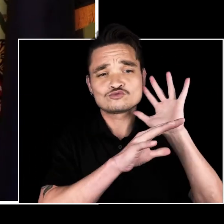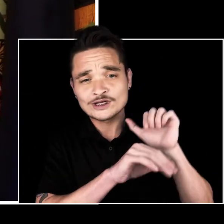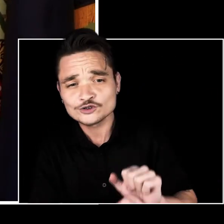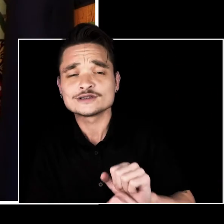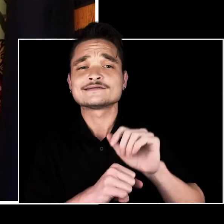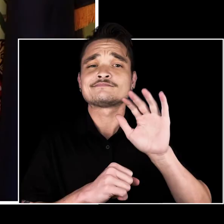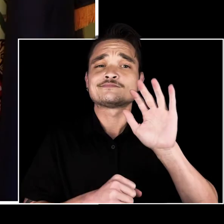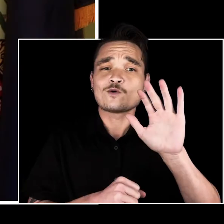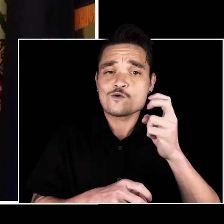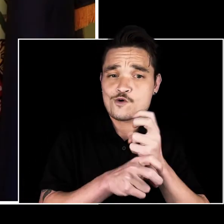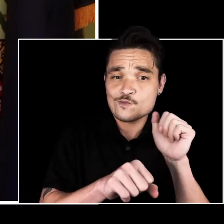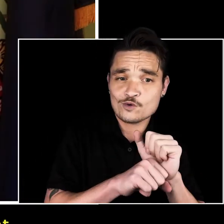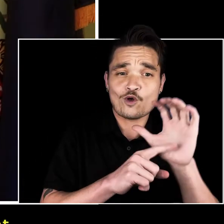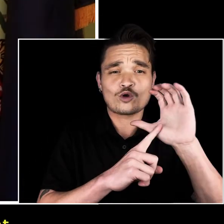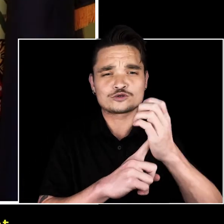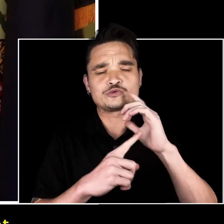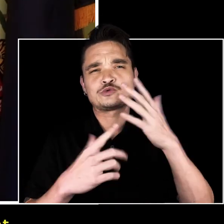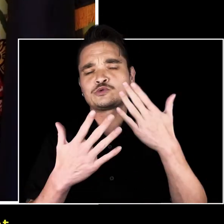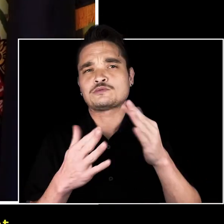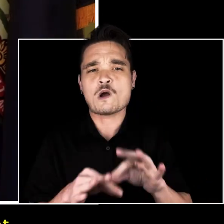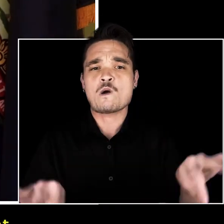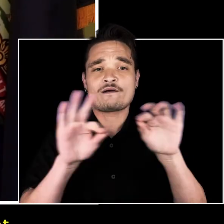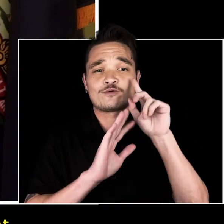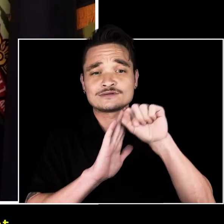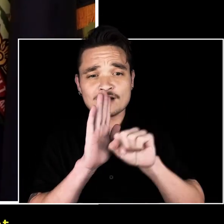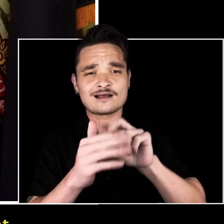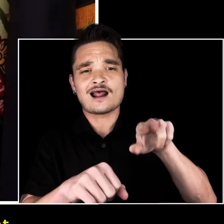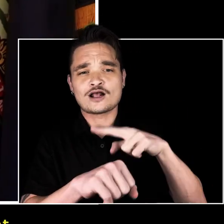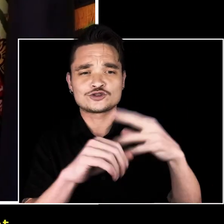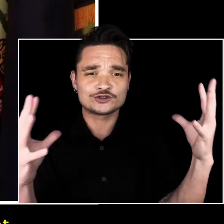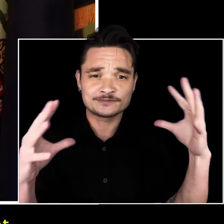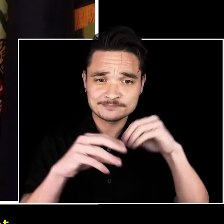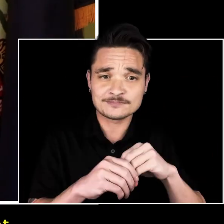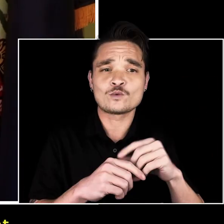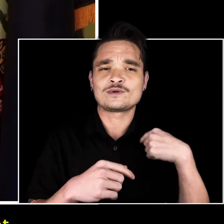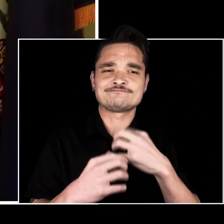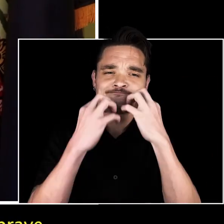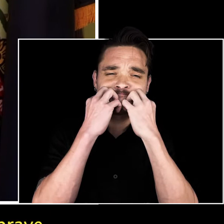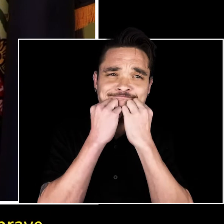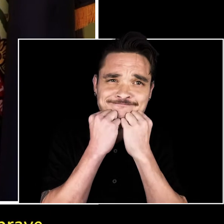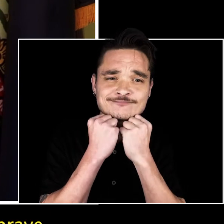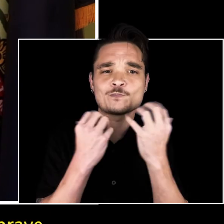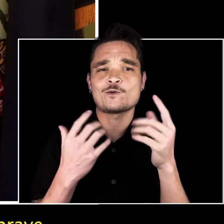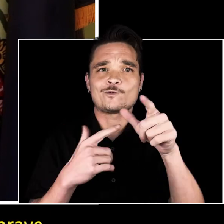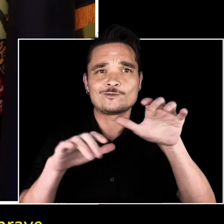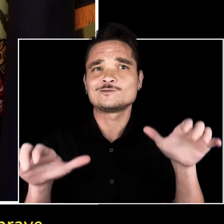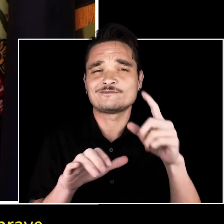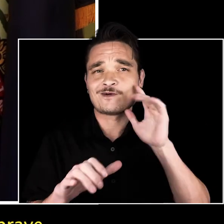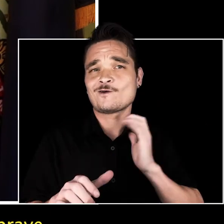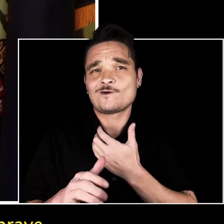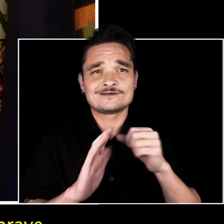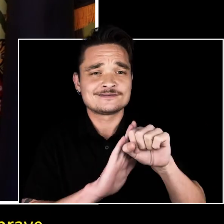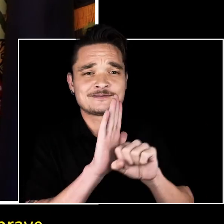your traditions, your hard work, and your culture are so important to our state and our nation, and we value what you